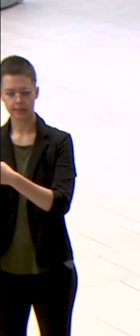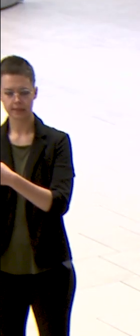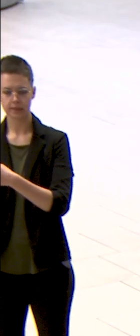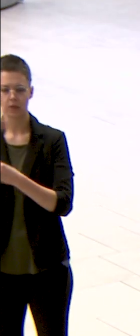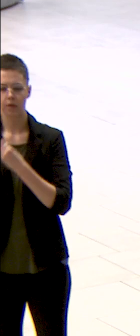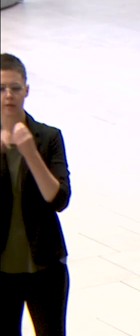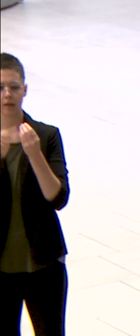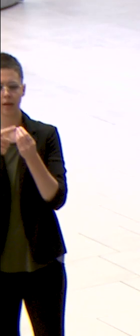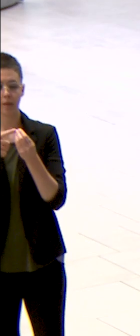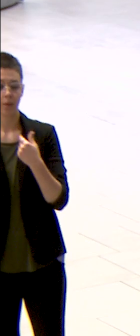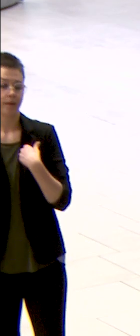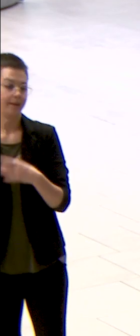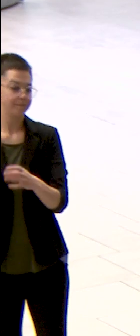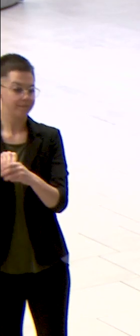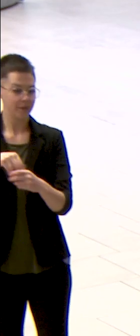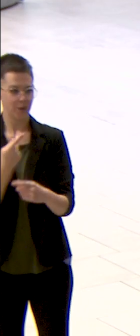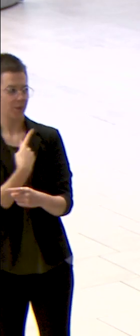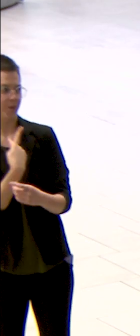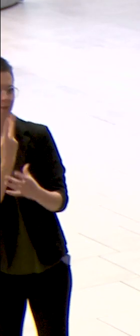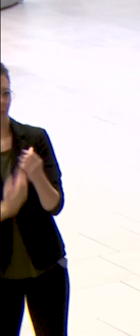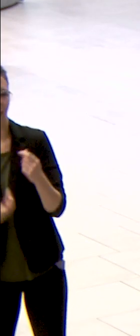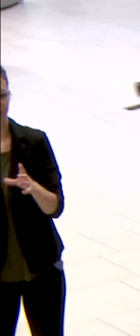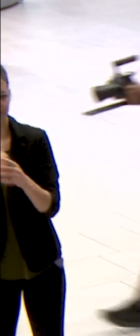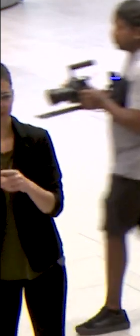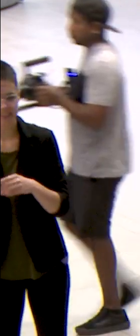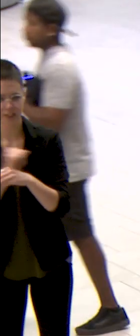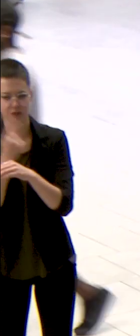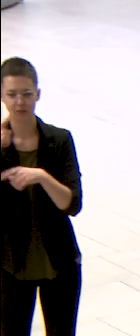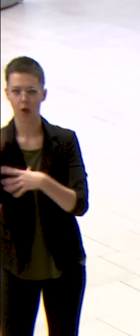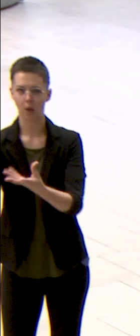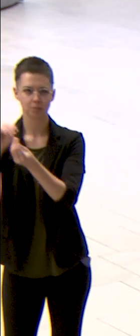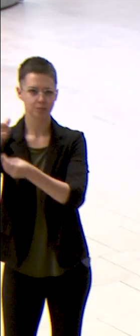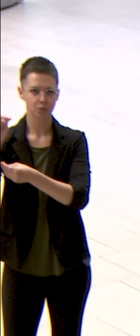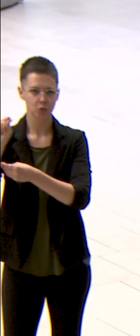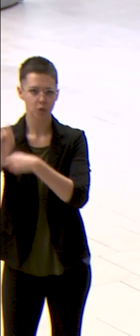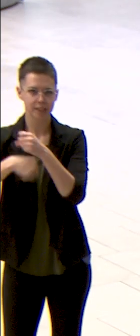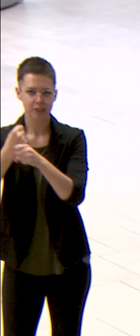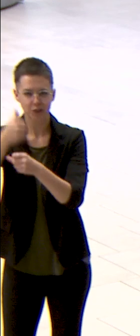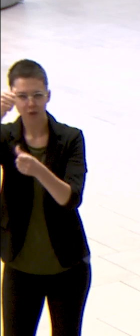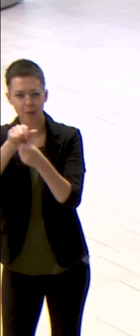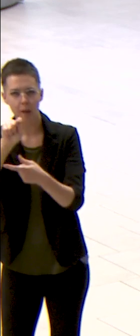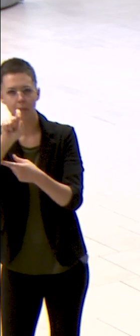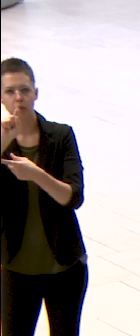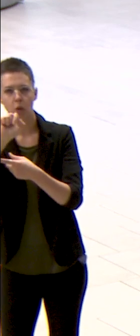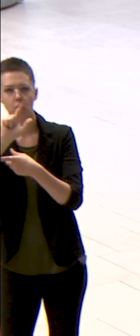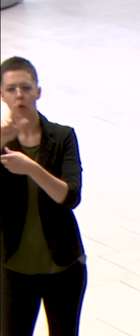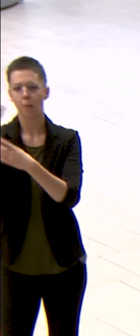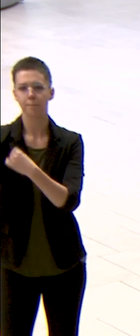we've both been in the industry for 20 years, and so you've been through the kind of the total market approach. Yes, you can reach people through